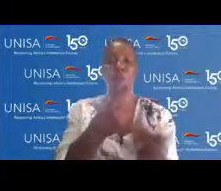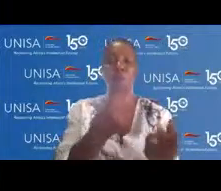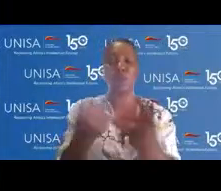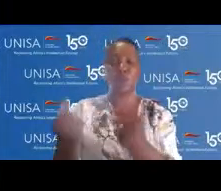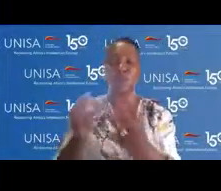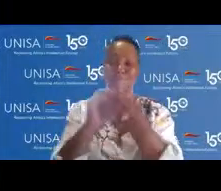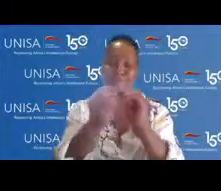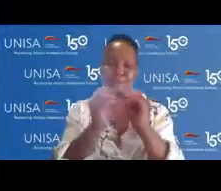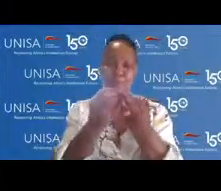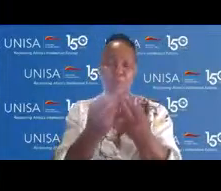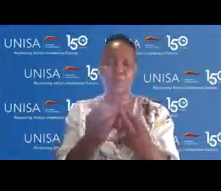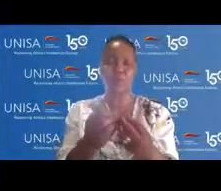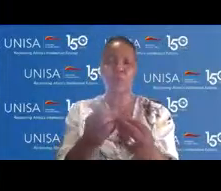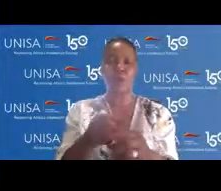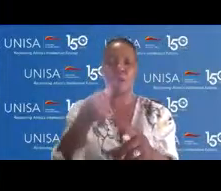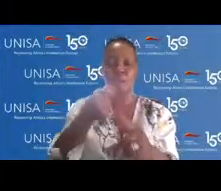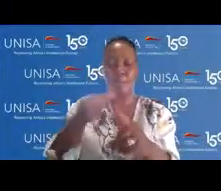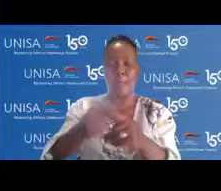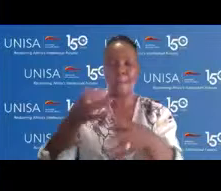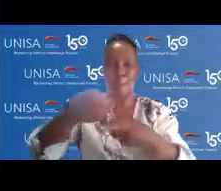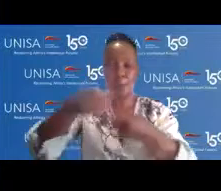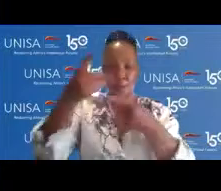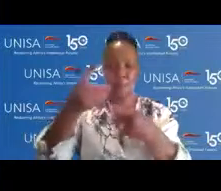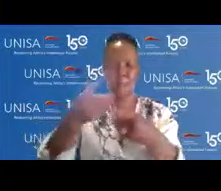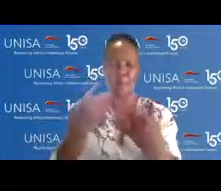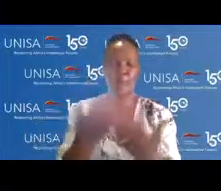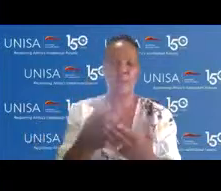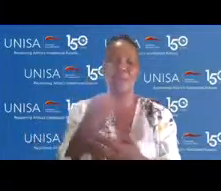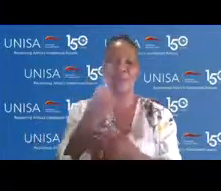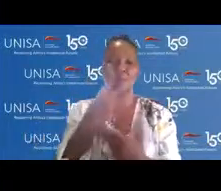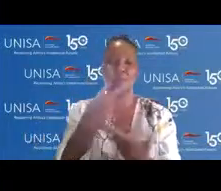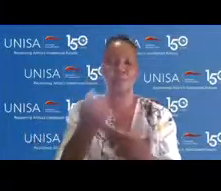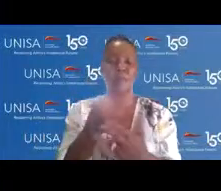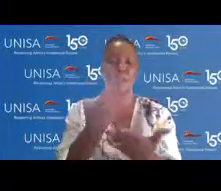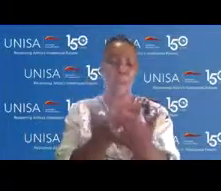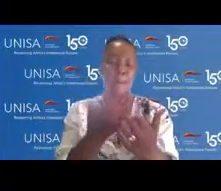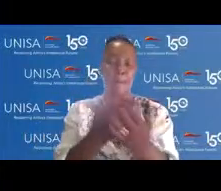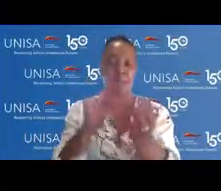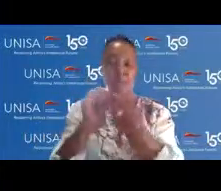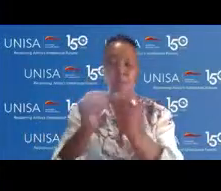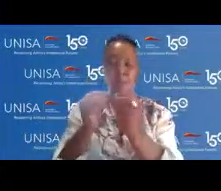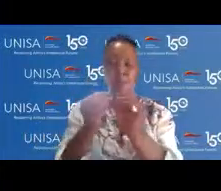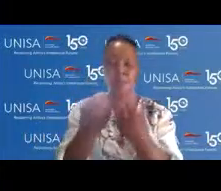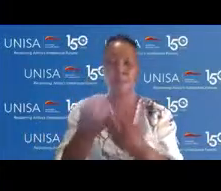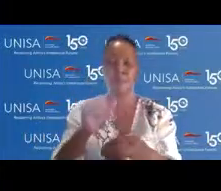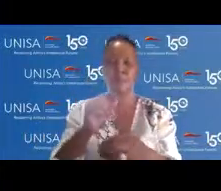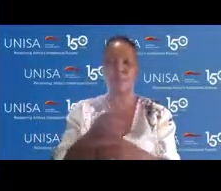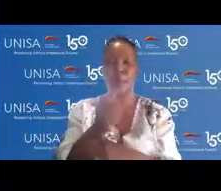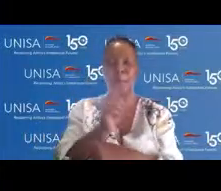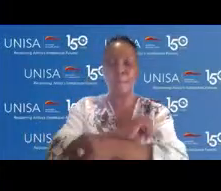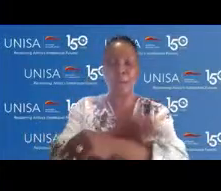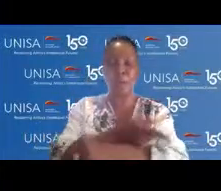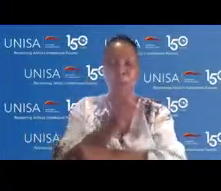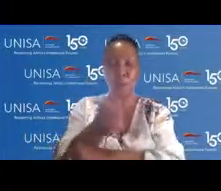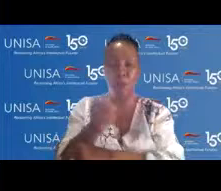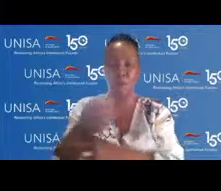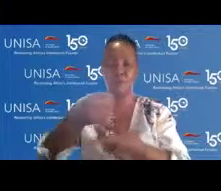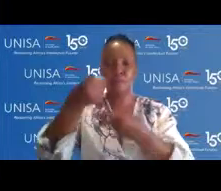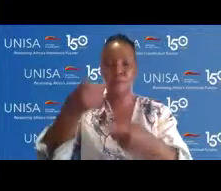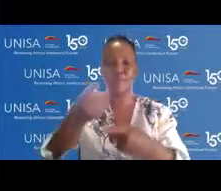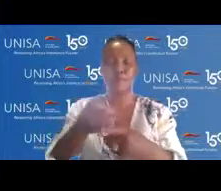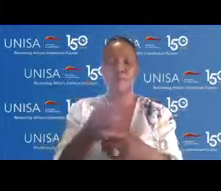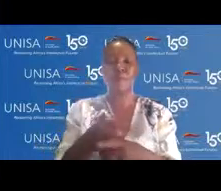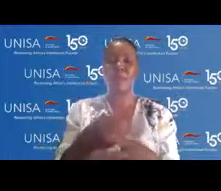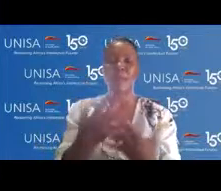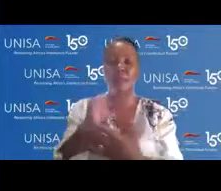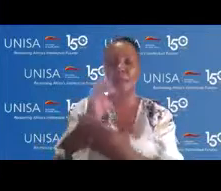Word document, okay? But you do have the ability to create a PowerPoint document, an Excel, import